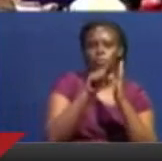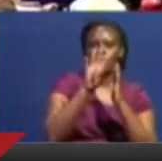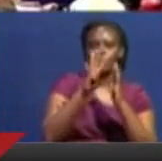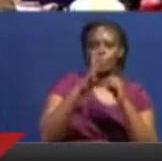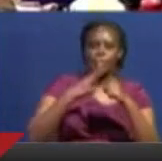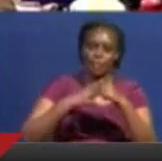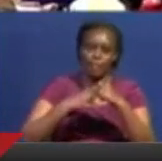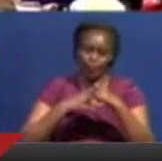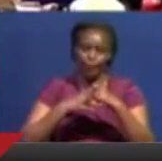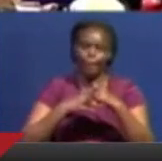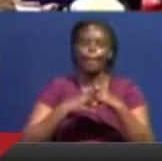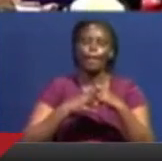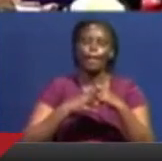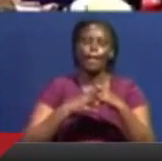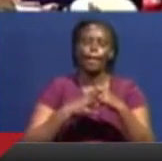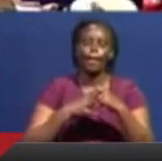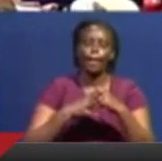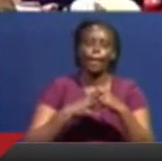149,